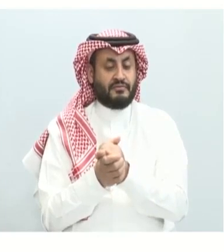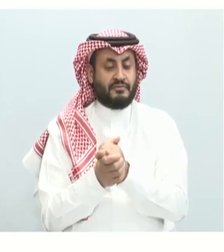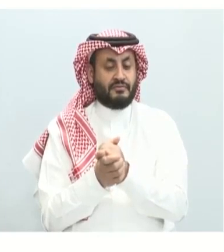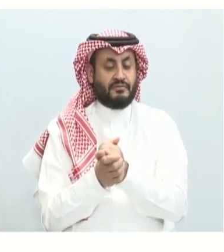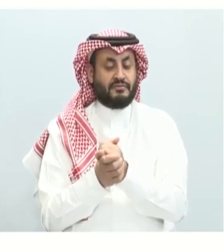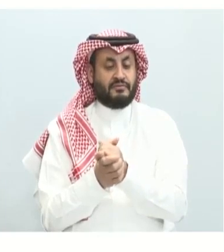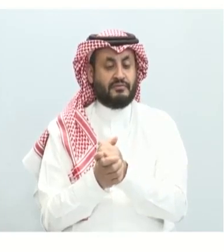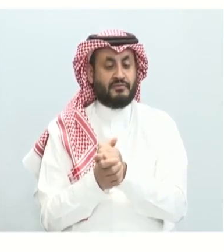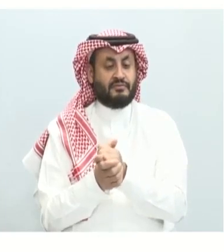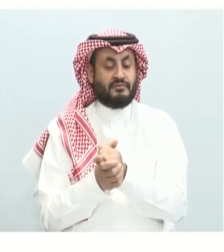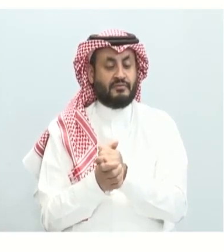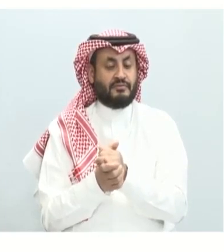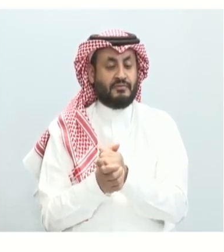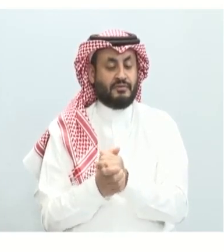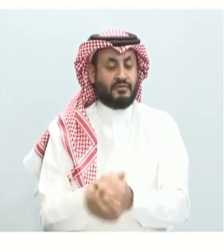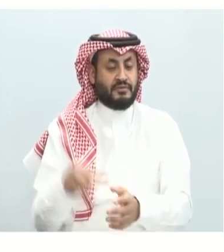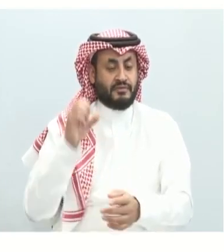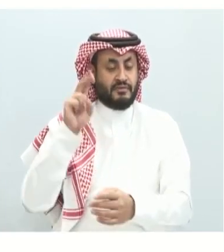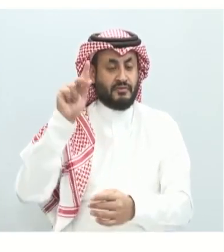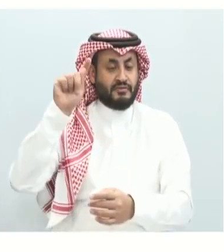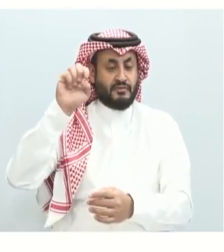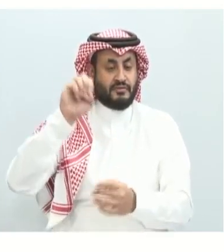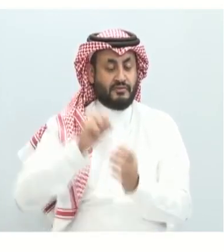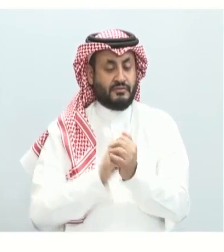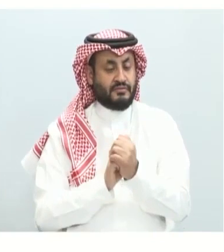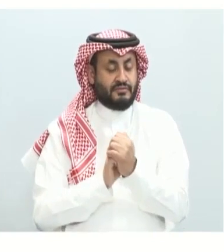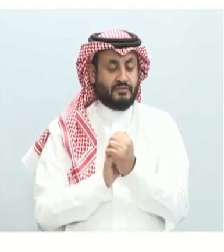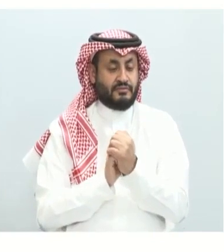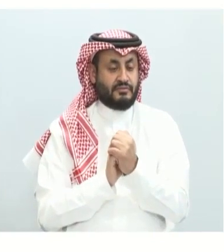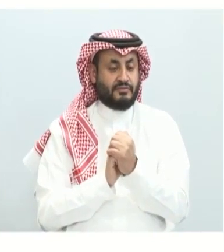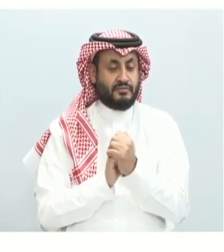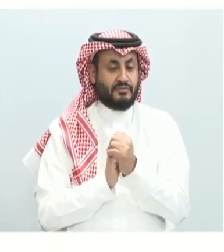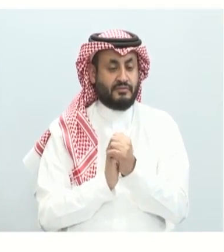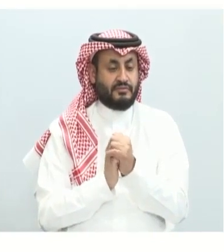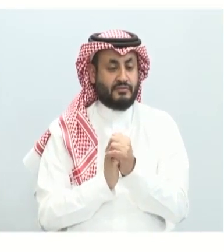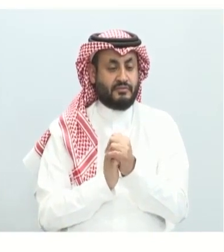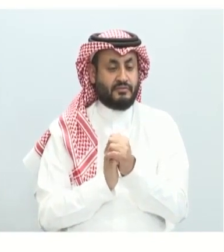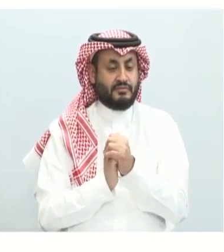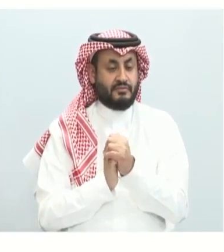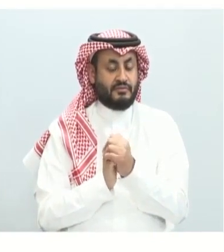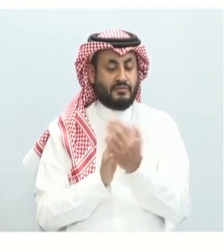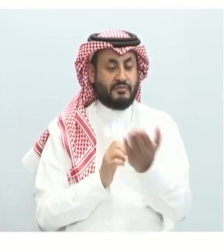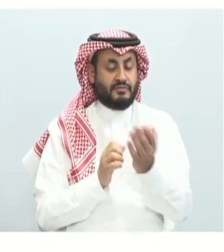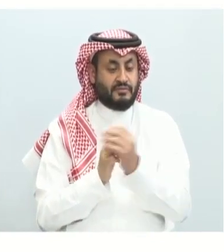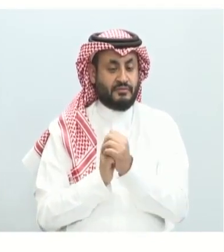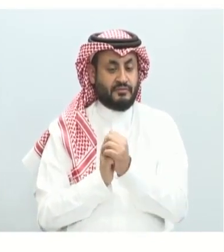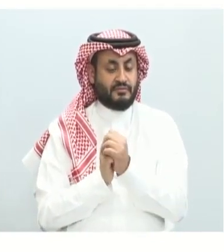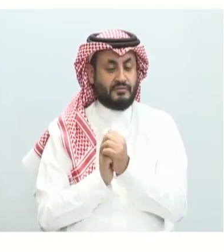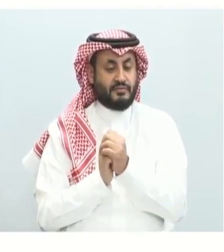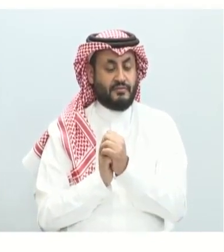and try to think of a word matches these letters. And we did this, and the word was